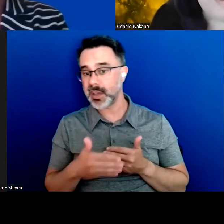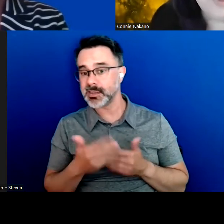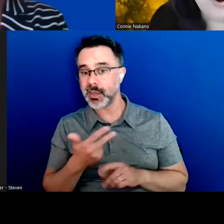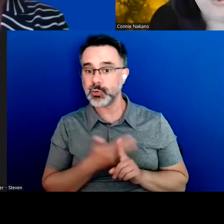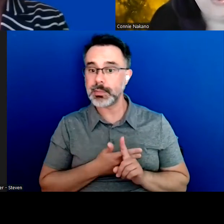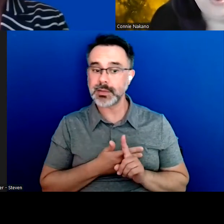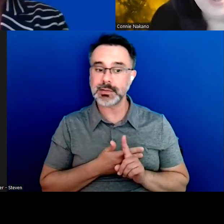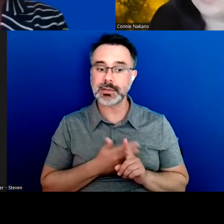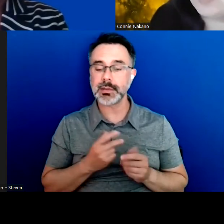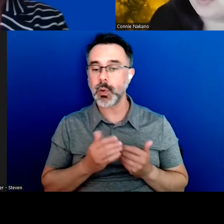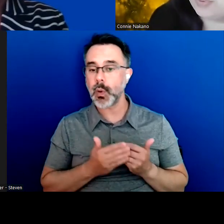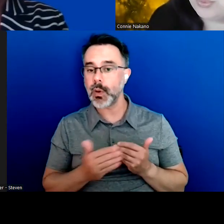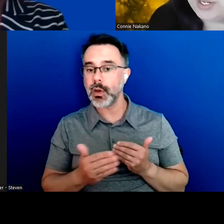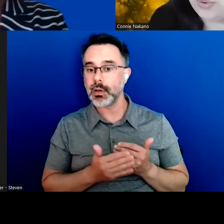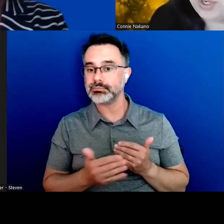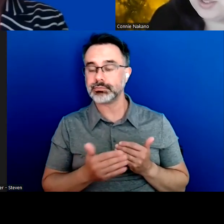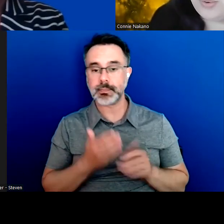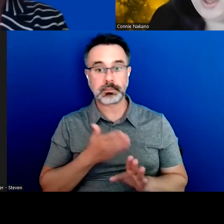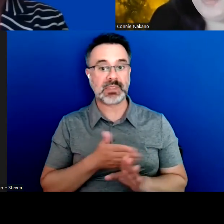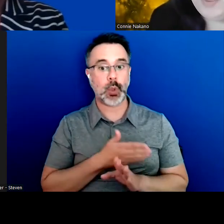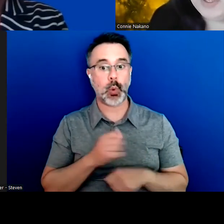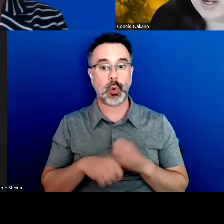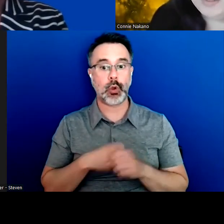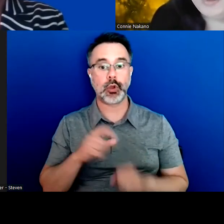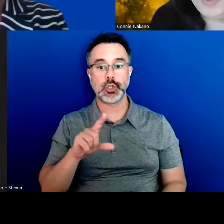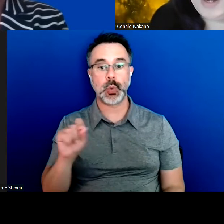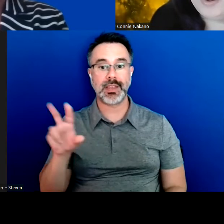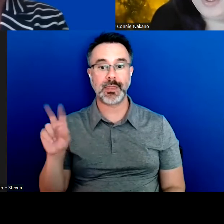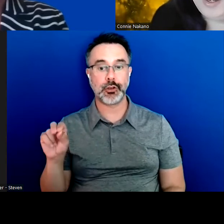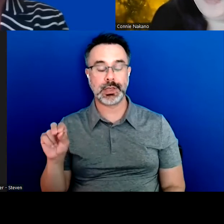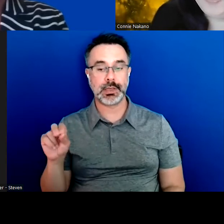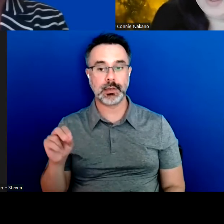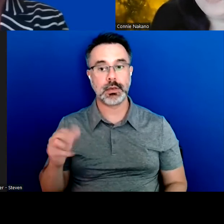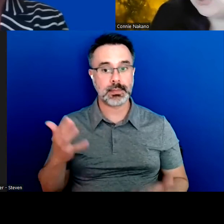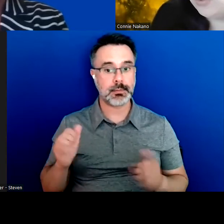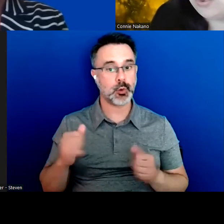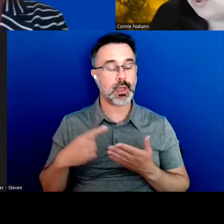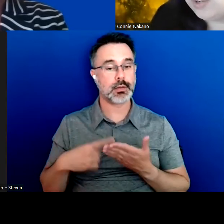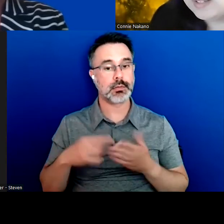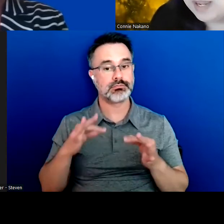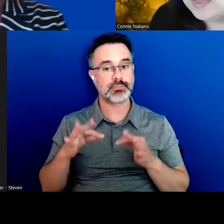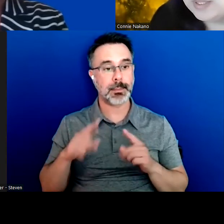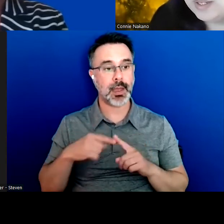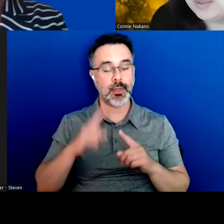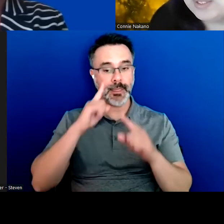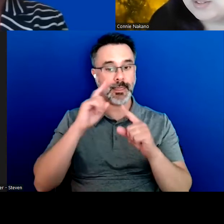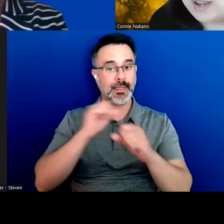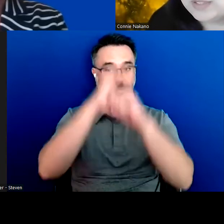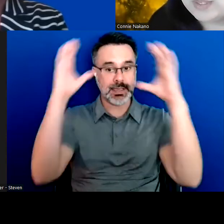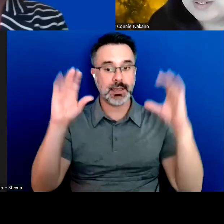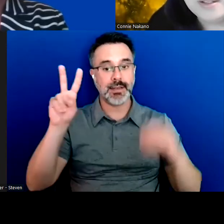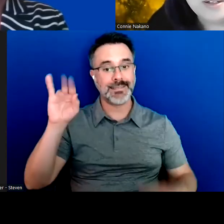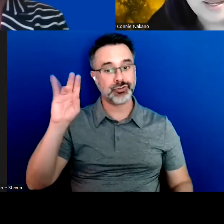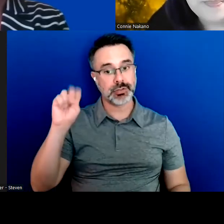or what to expect before 2030. So maybe we can talk a little bit about vision or next steps. Susan, do you